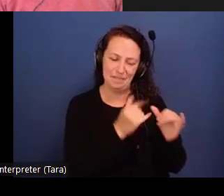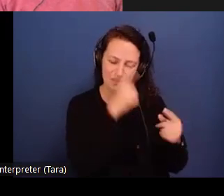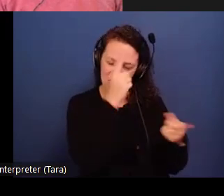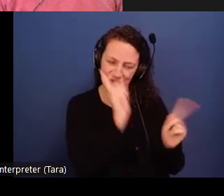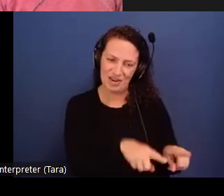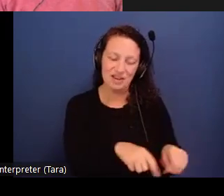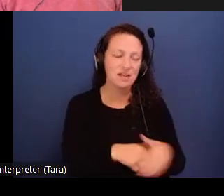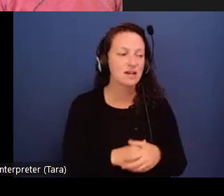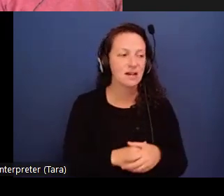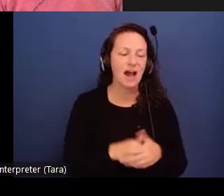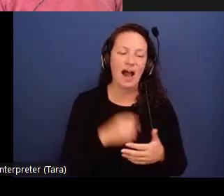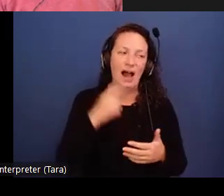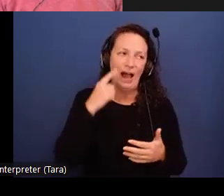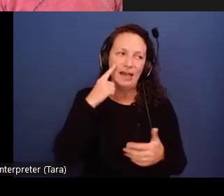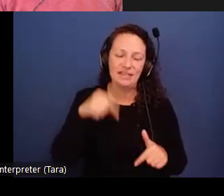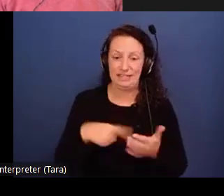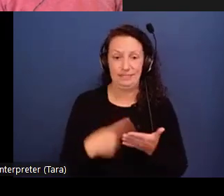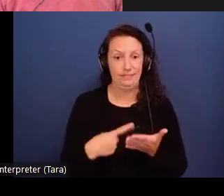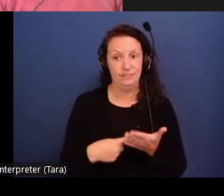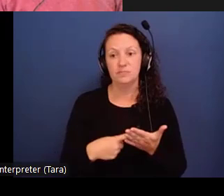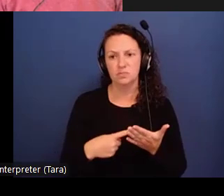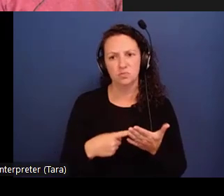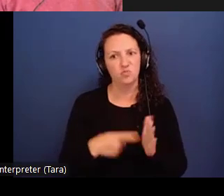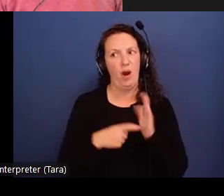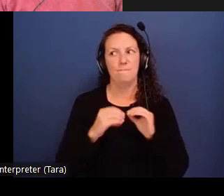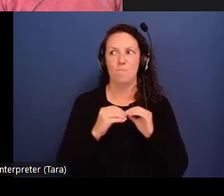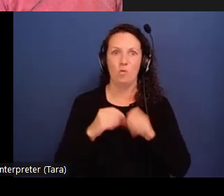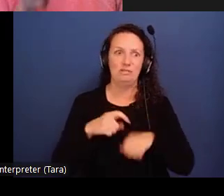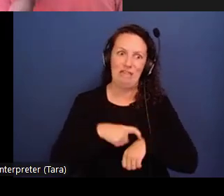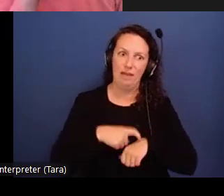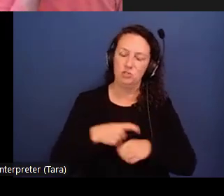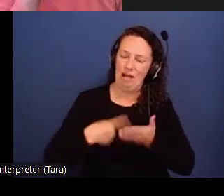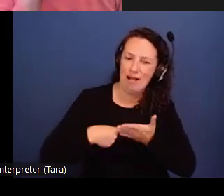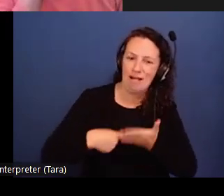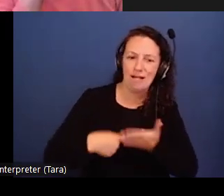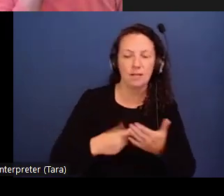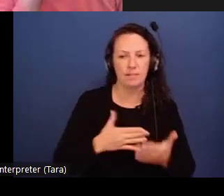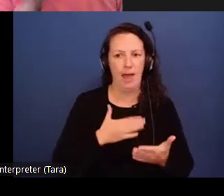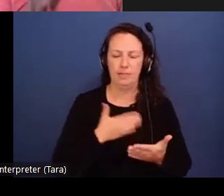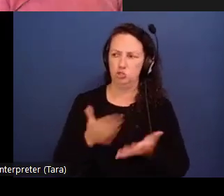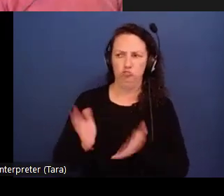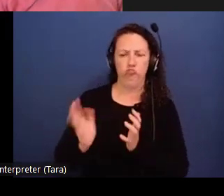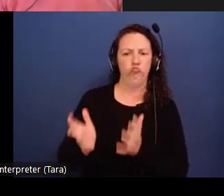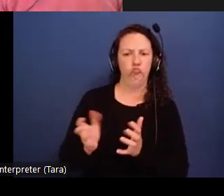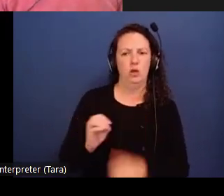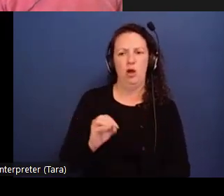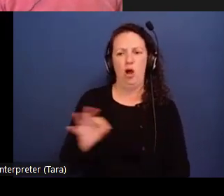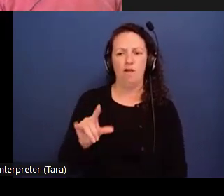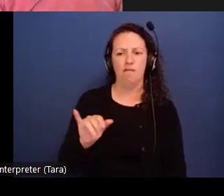conversation that I'm happy to take offline. But then there's I definitely echo